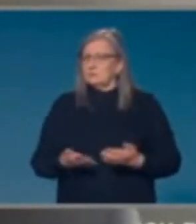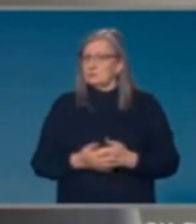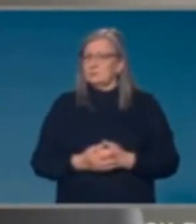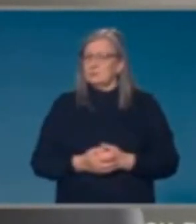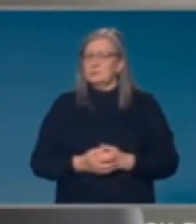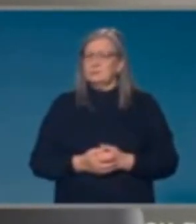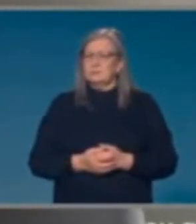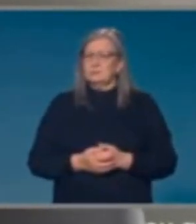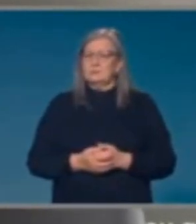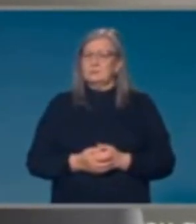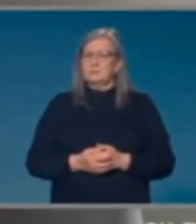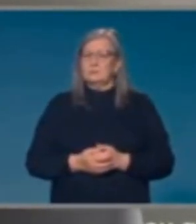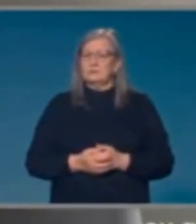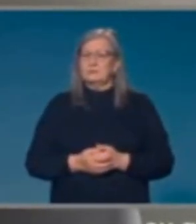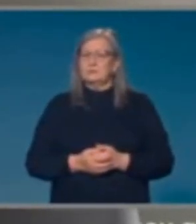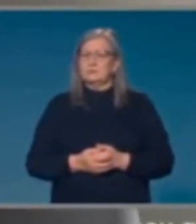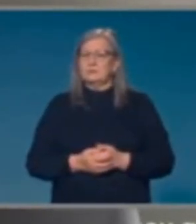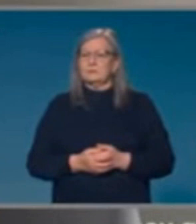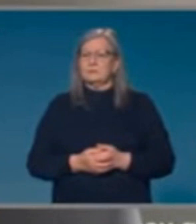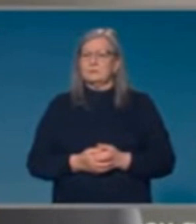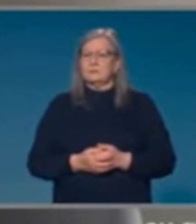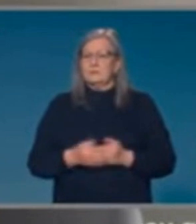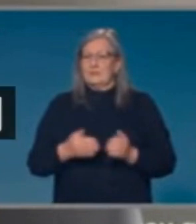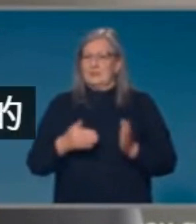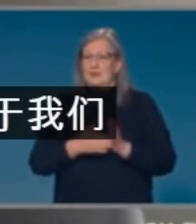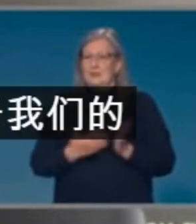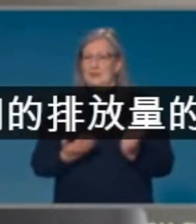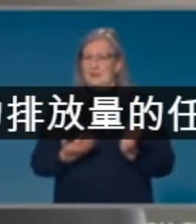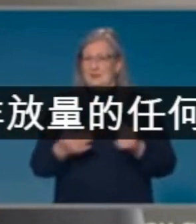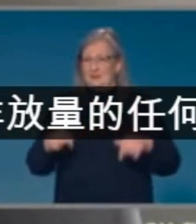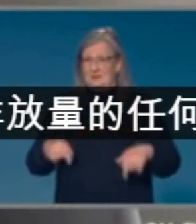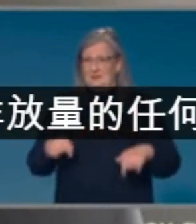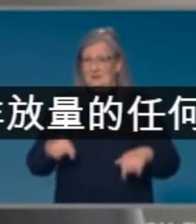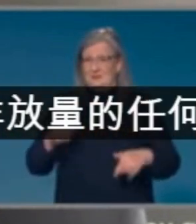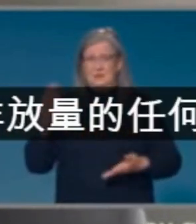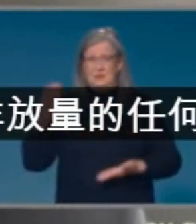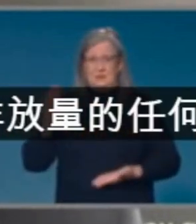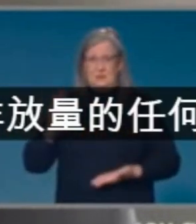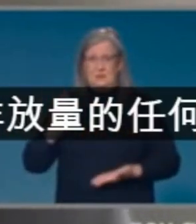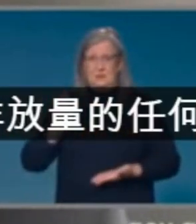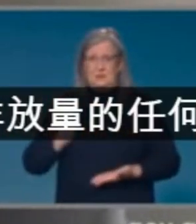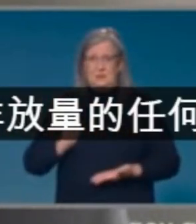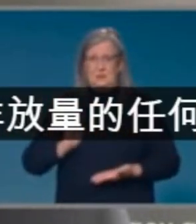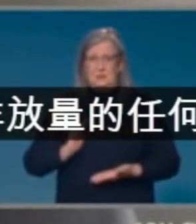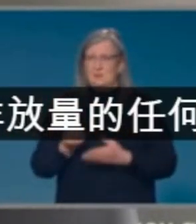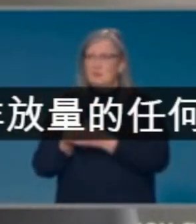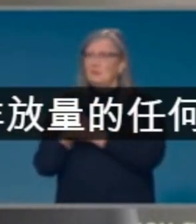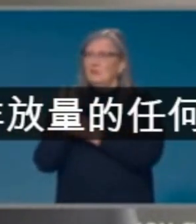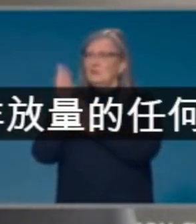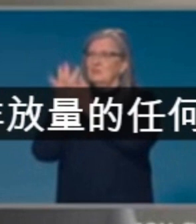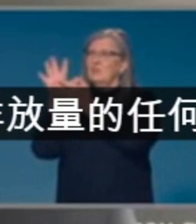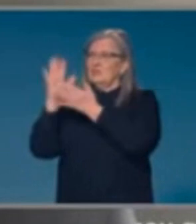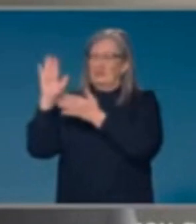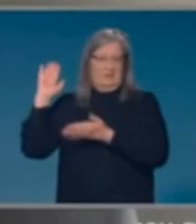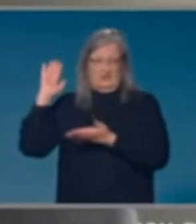to levels below anything that we saw with regards to our emissions during the course of the